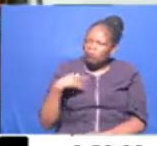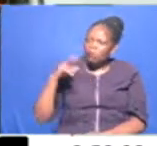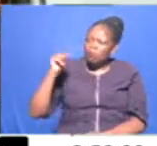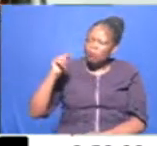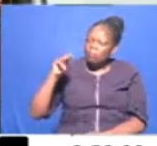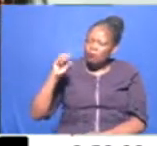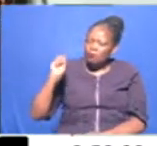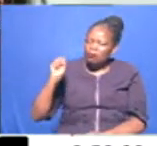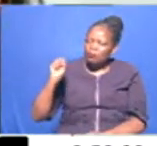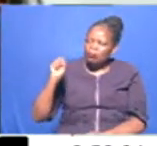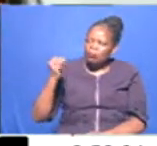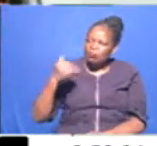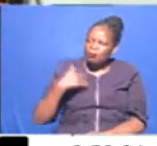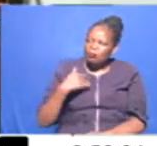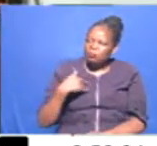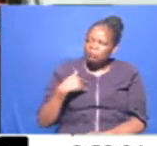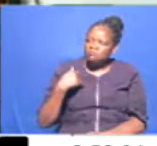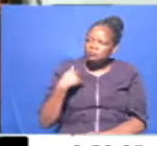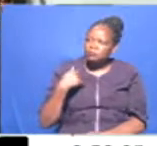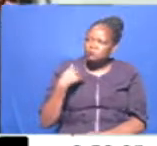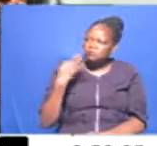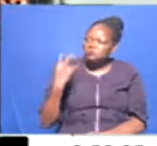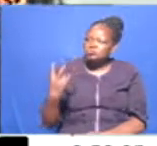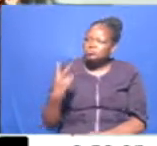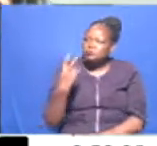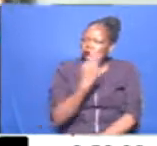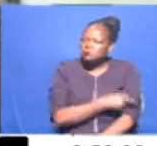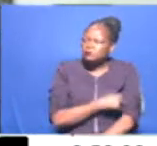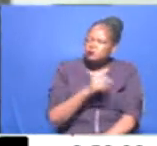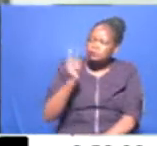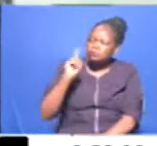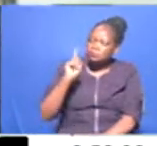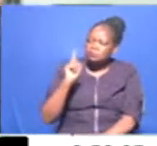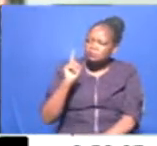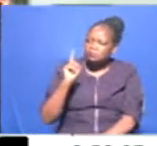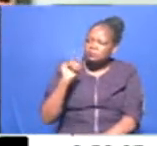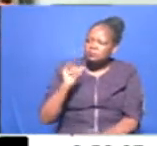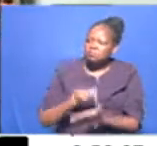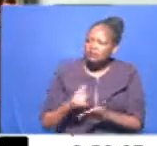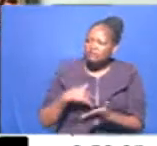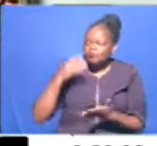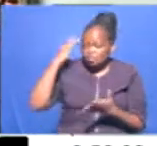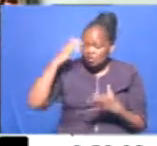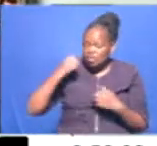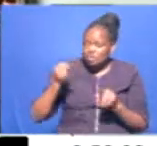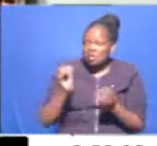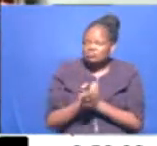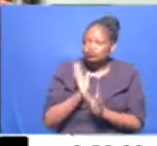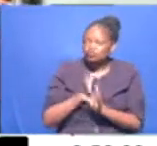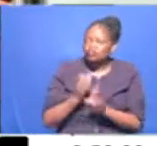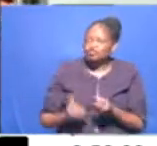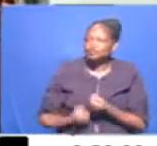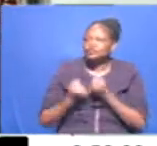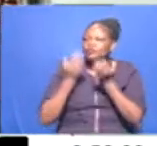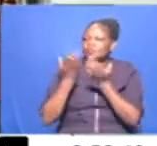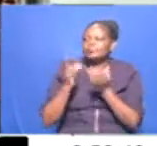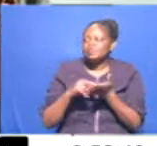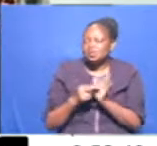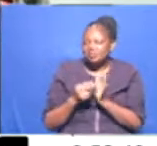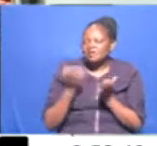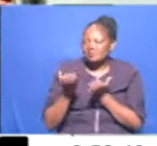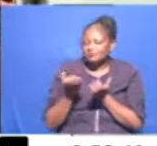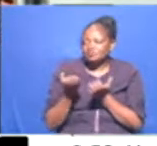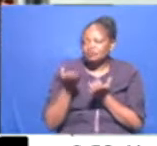Services having 32 facilities in Nairobi, mm-hmm. within Nairobi, mm-hmm. that have mental health and psychological support services. So the services are